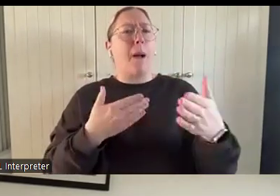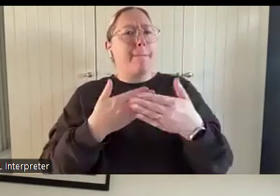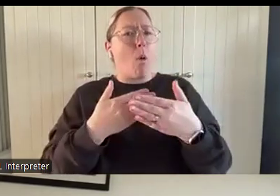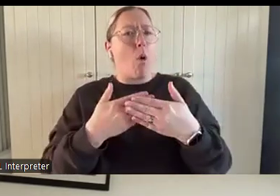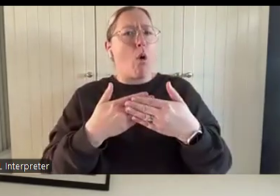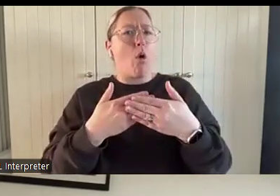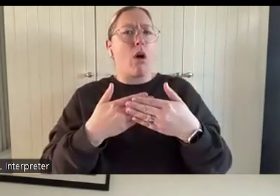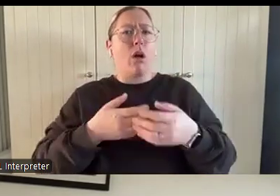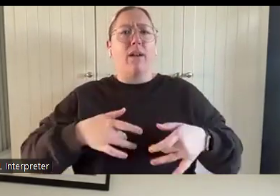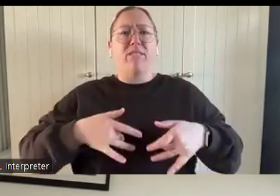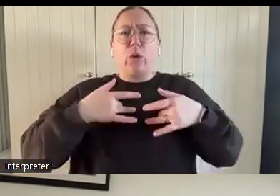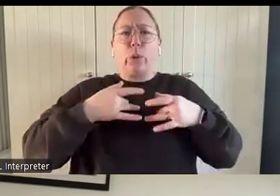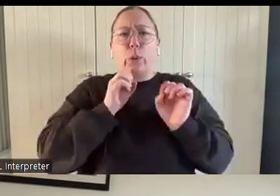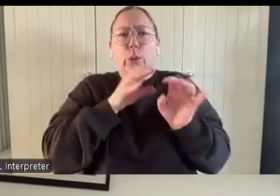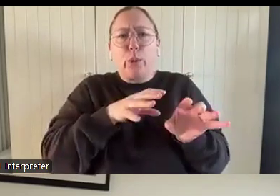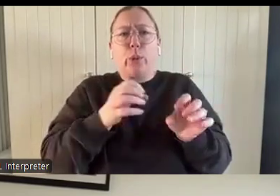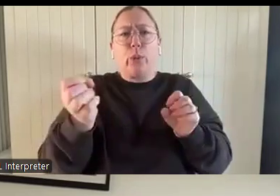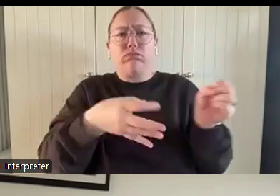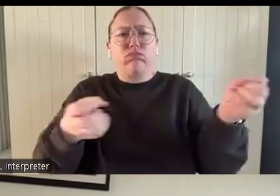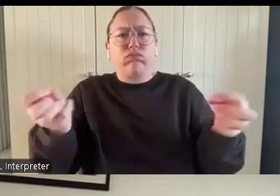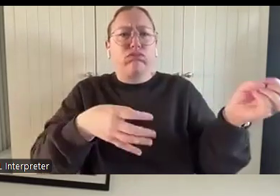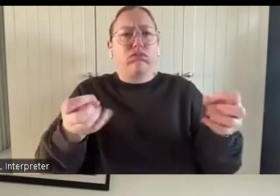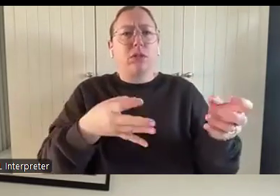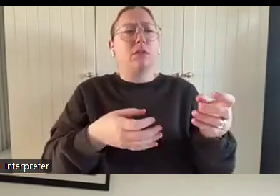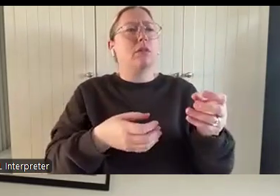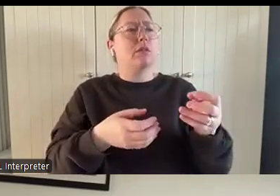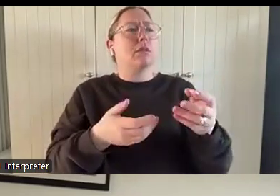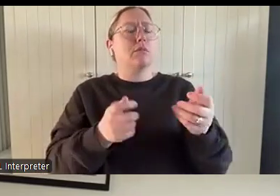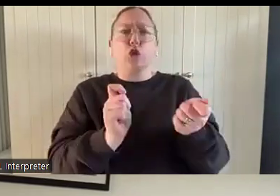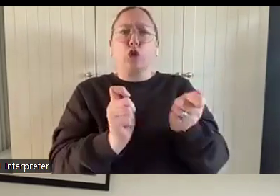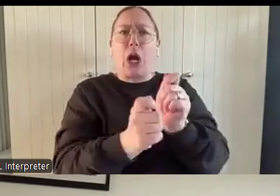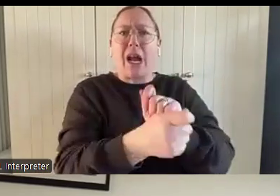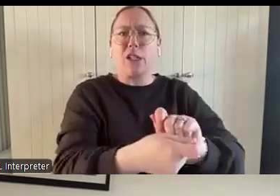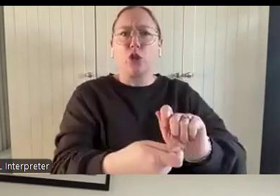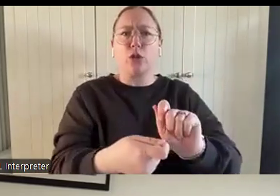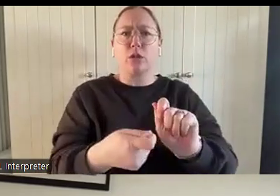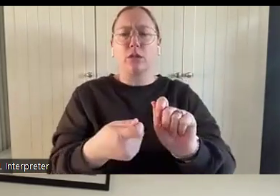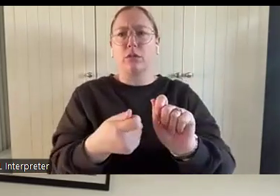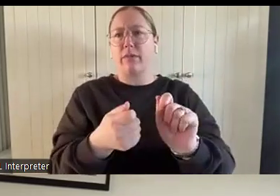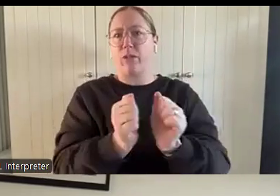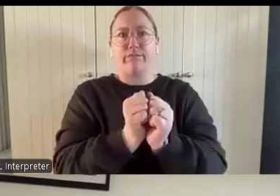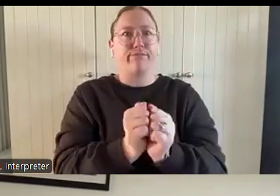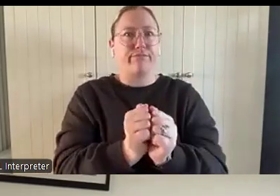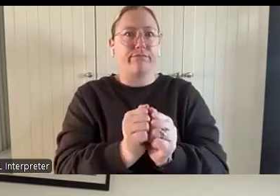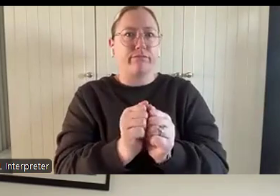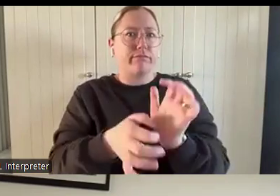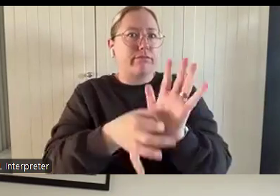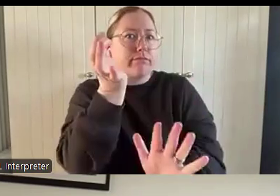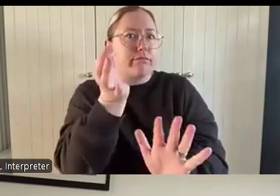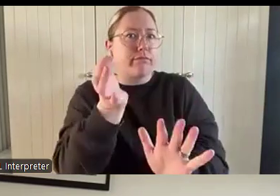voices are represented, but that meaningful change, I think, is brought about, and I think something that can last for the